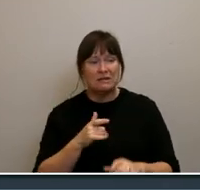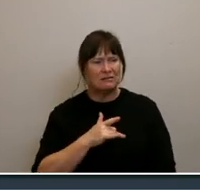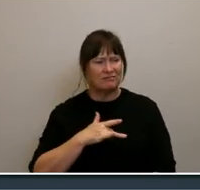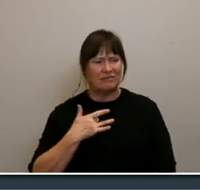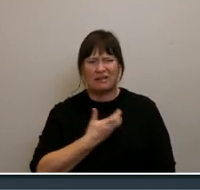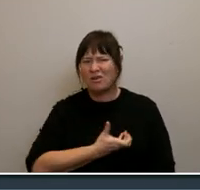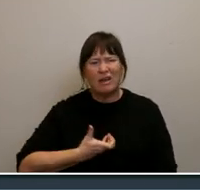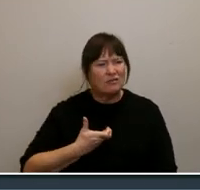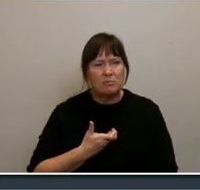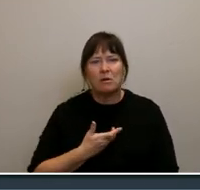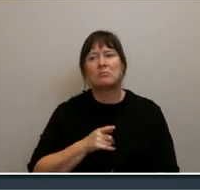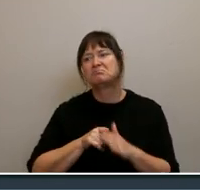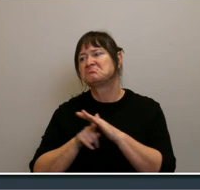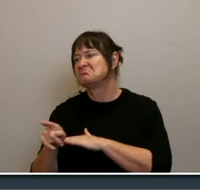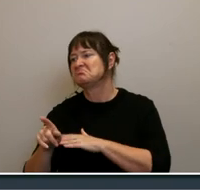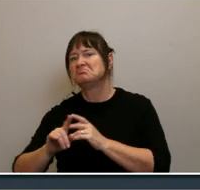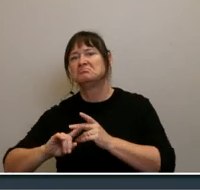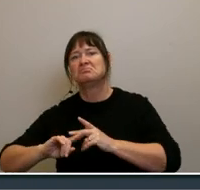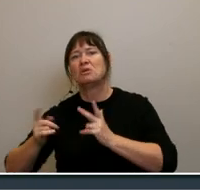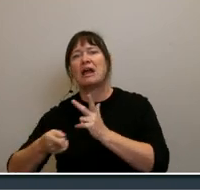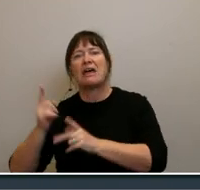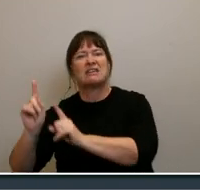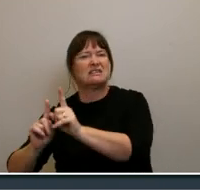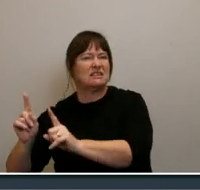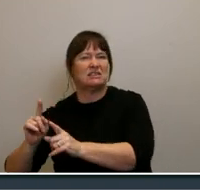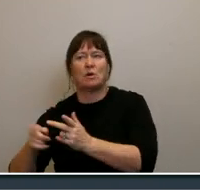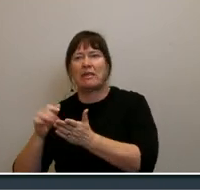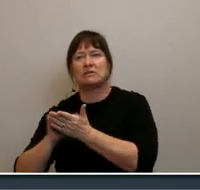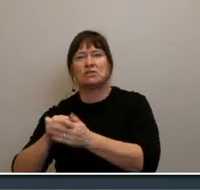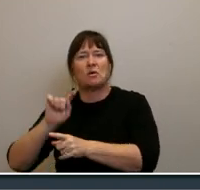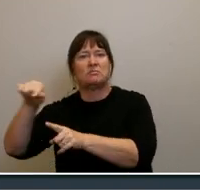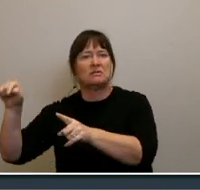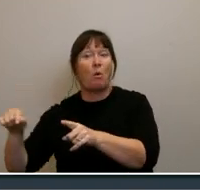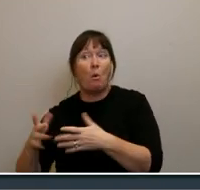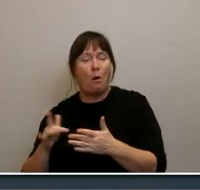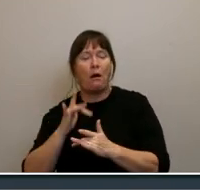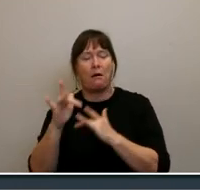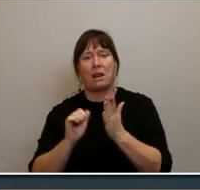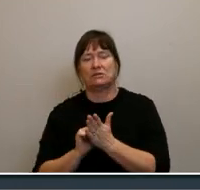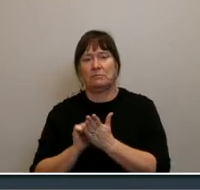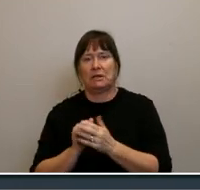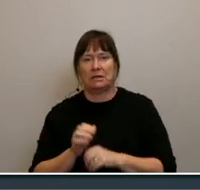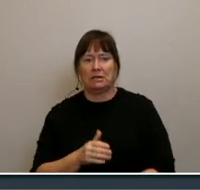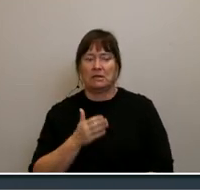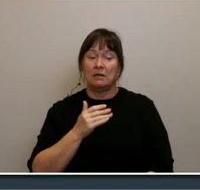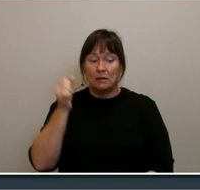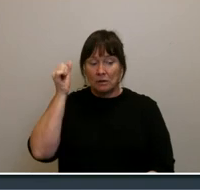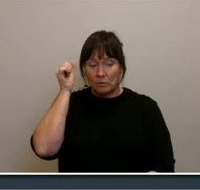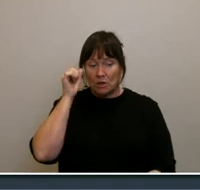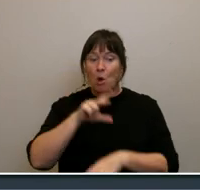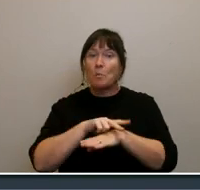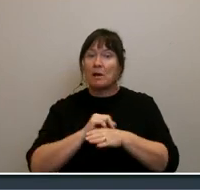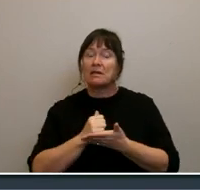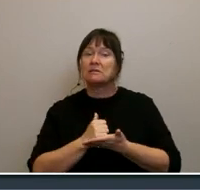in Hawke's Bay or to the major competitor to retailers, which is online shopping. We understand police support